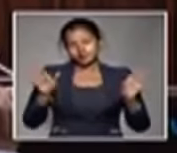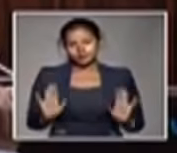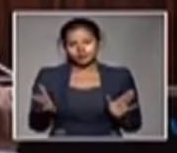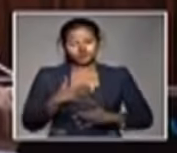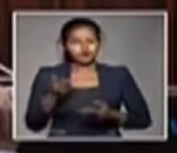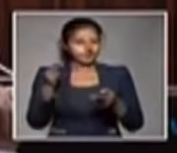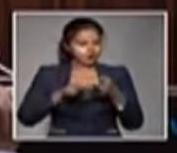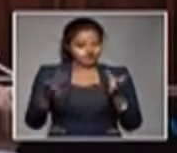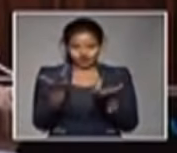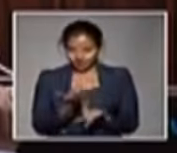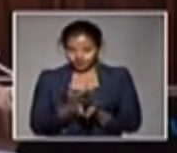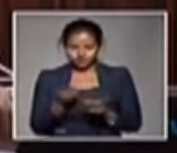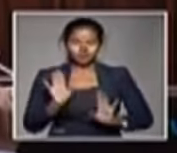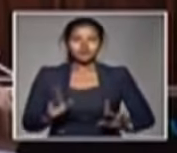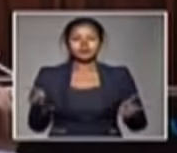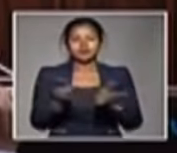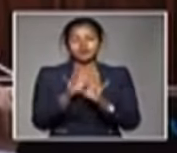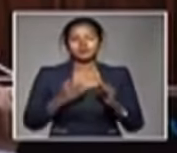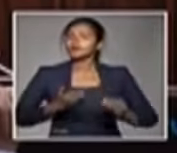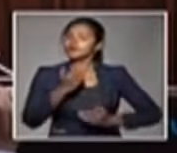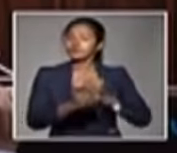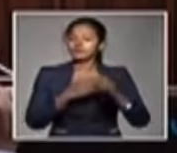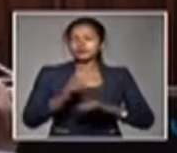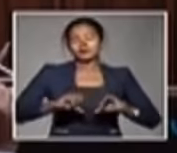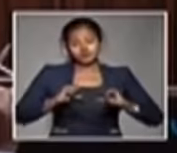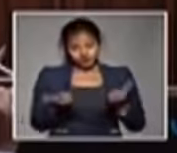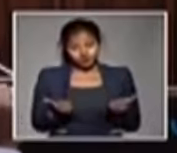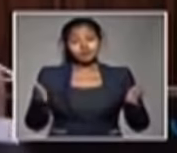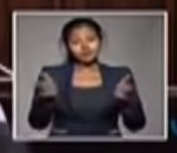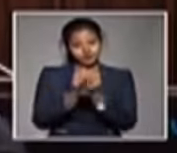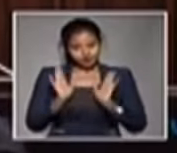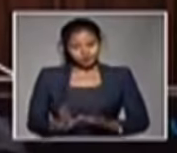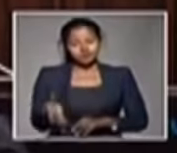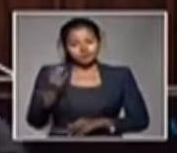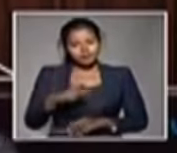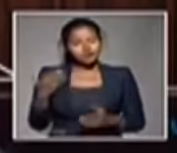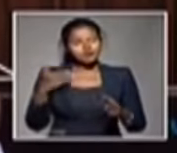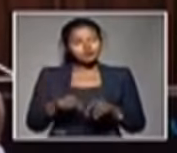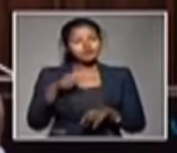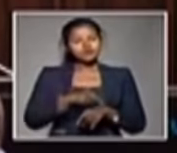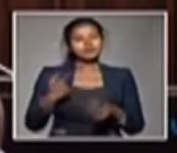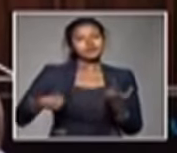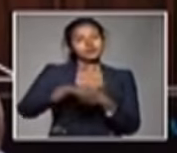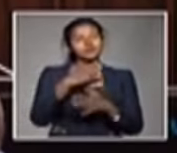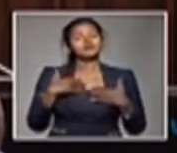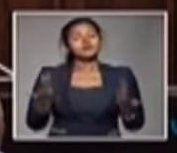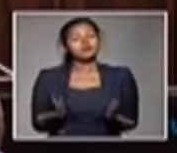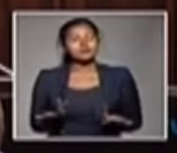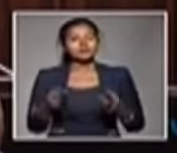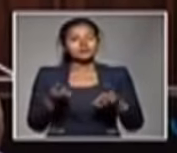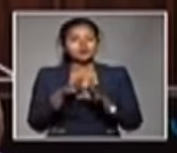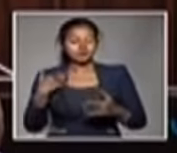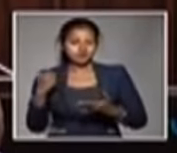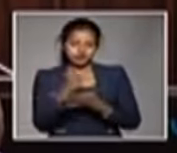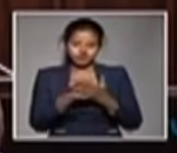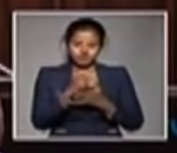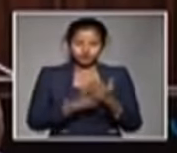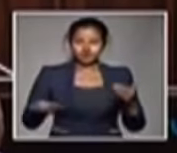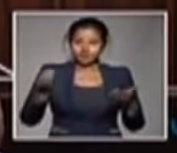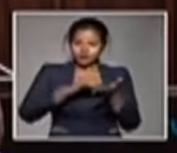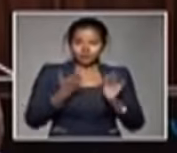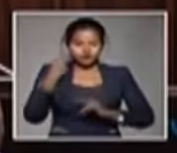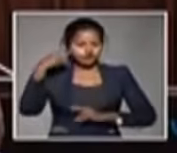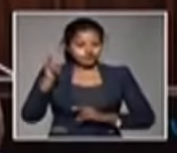denied, we can continue to live in denial, but from what's happening around us, we have every reason to believe that